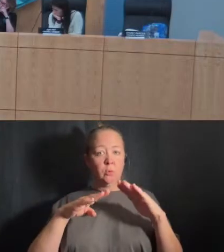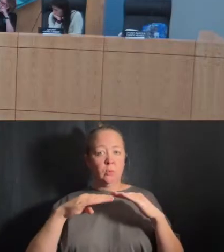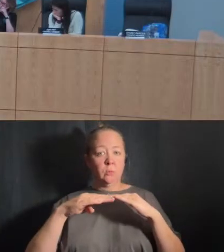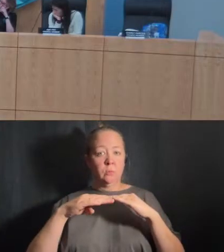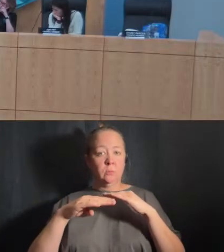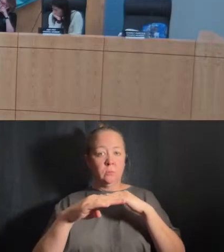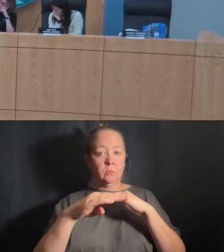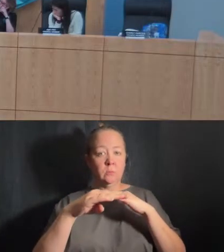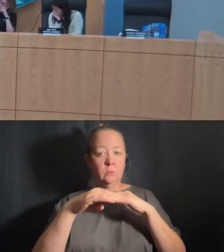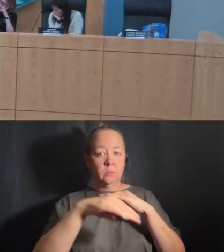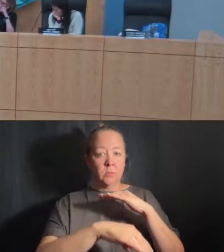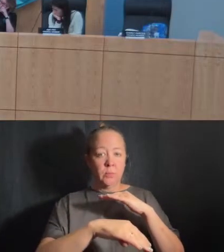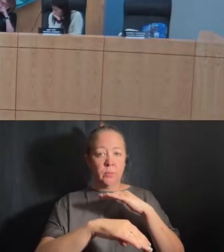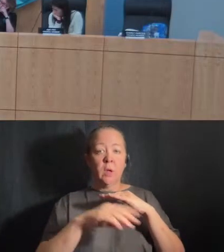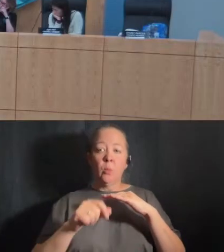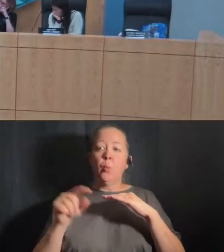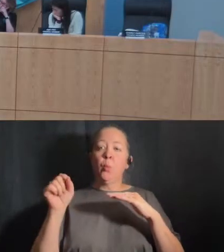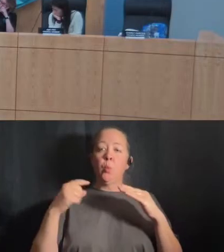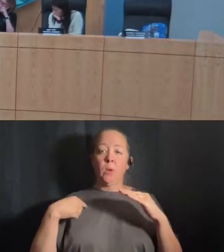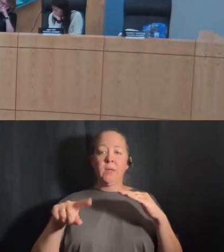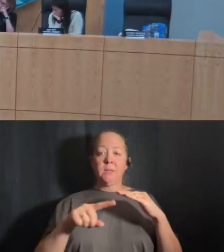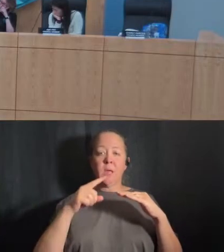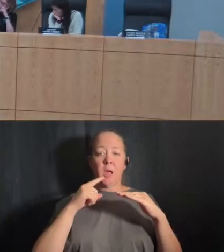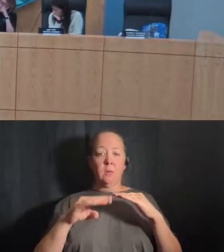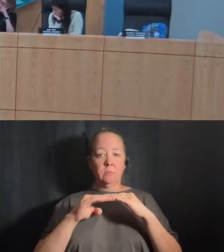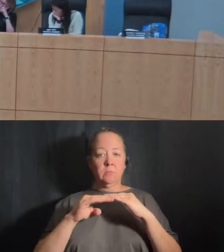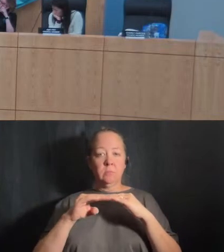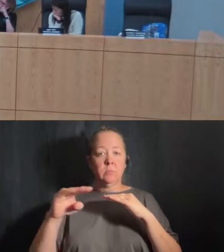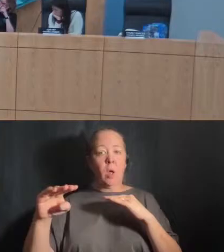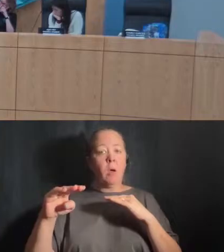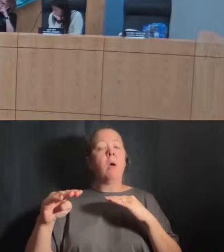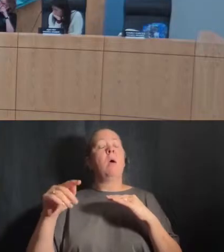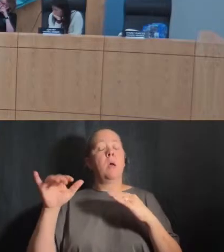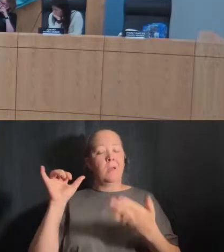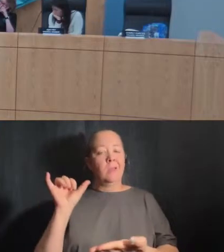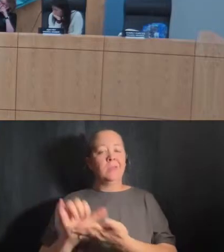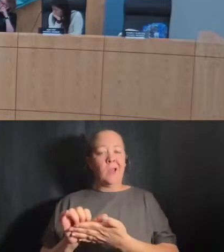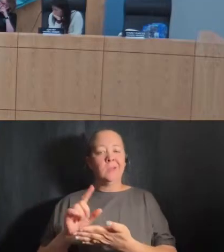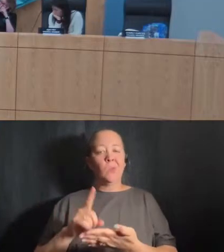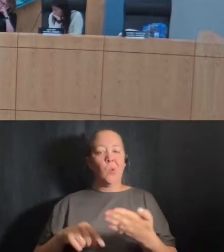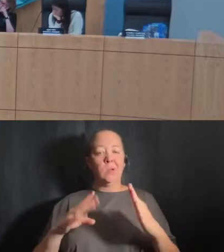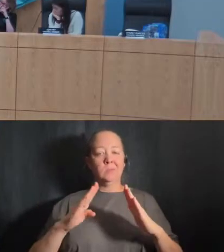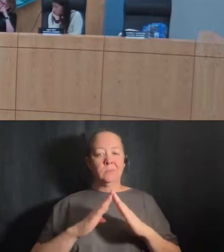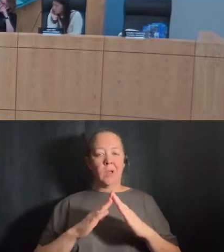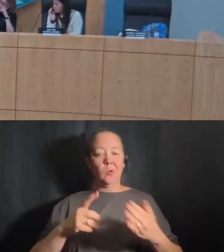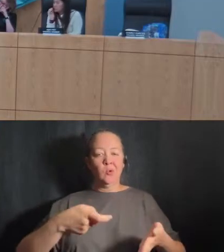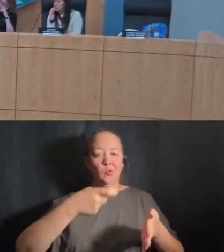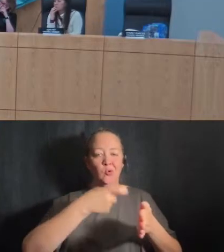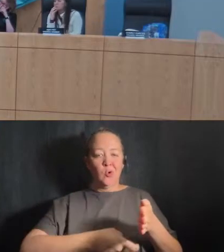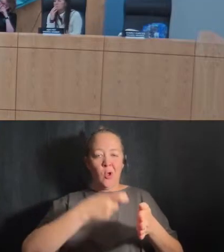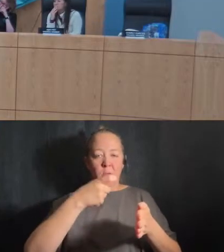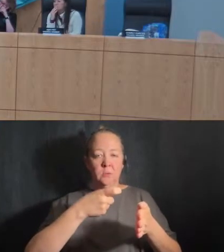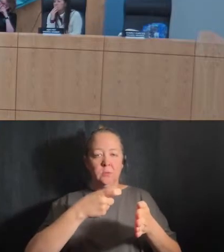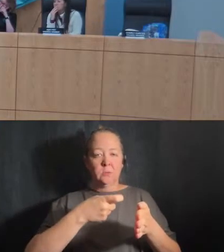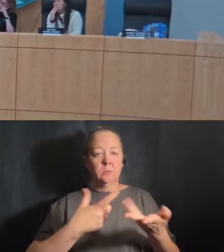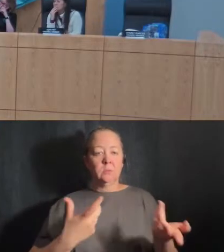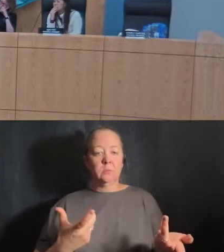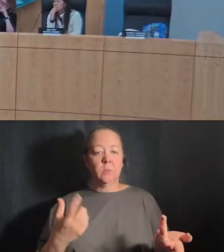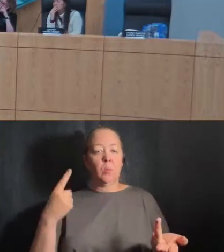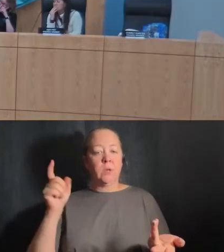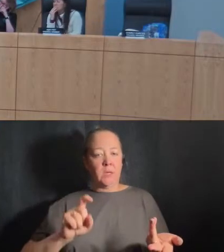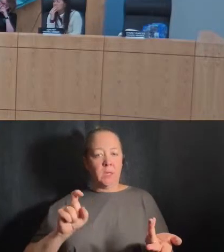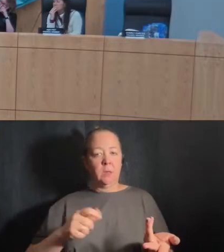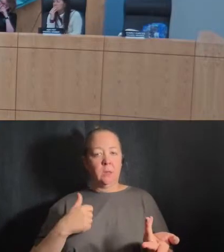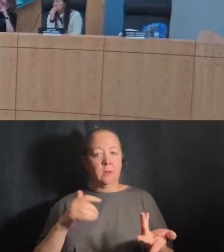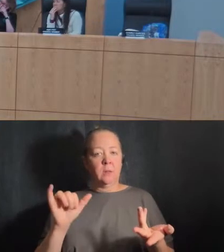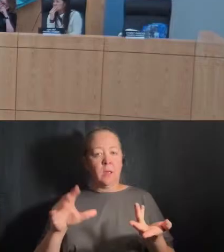have to have enough money to provide the services that we've said we want. So I think we're closer to that.